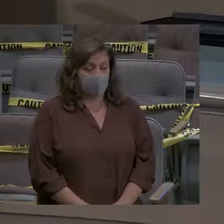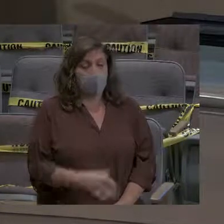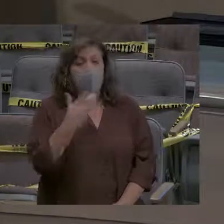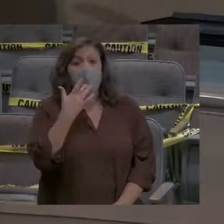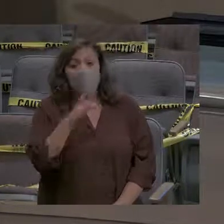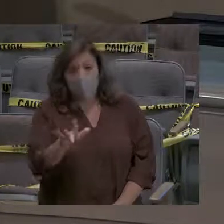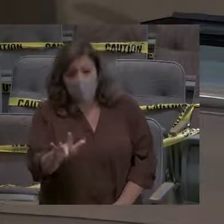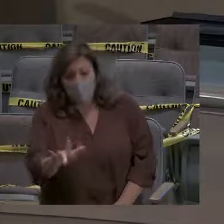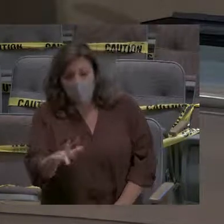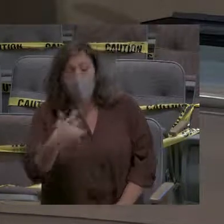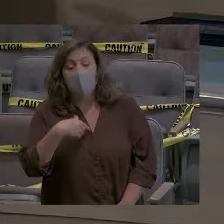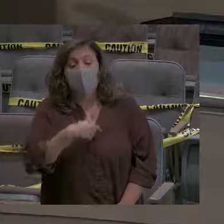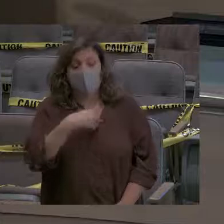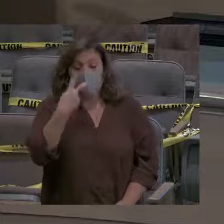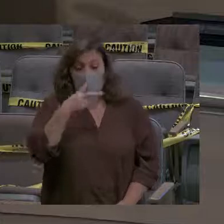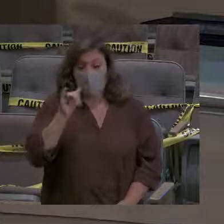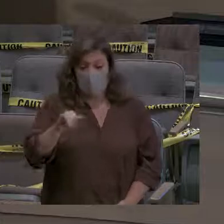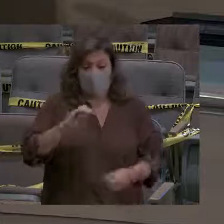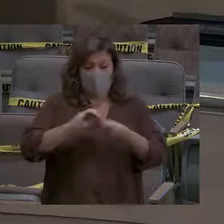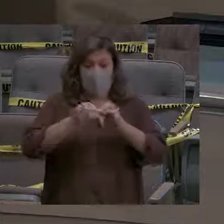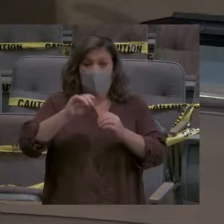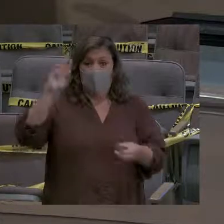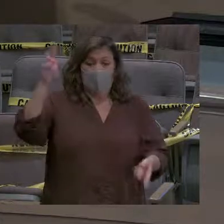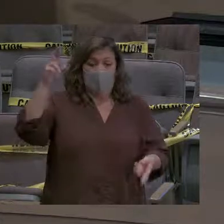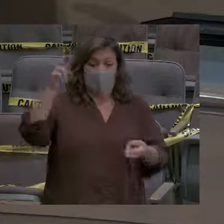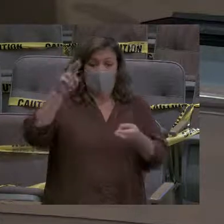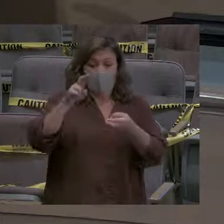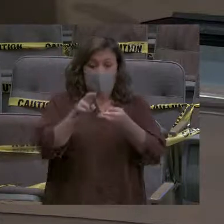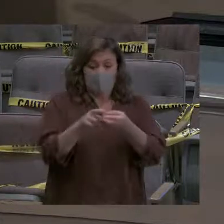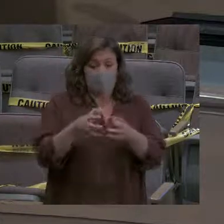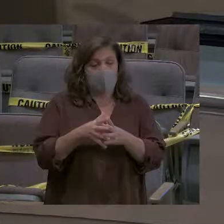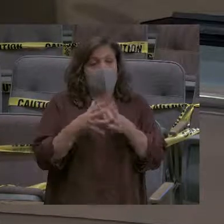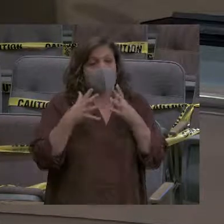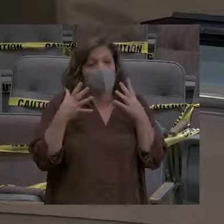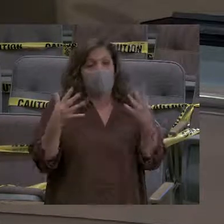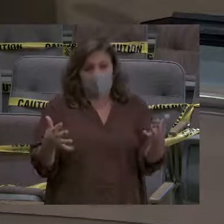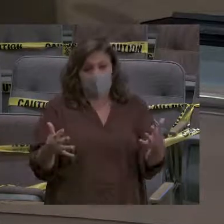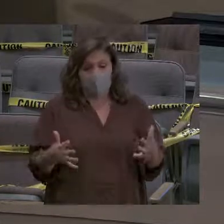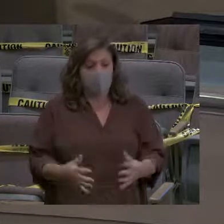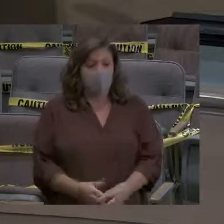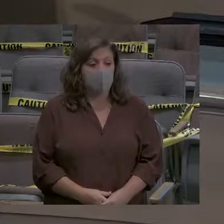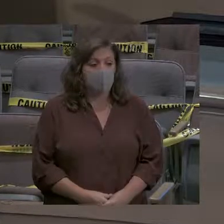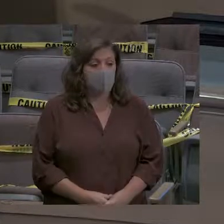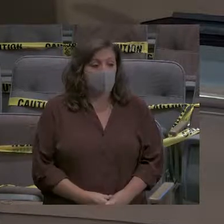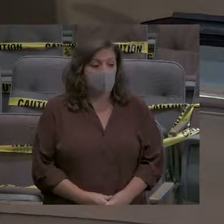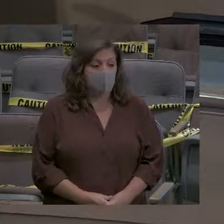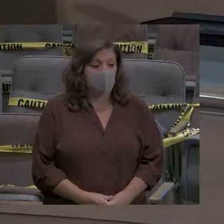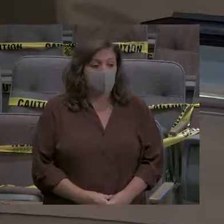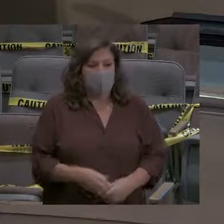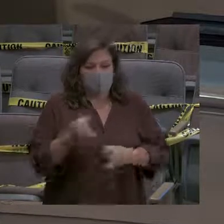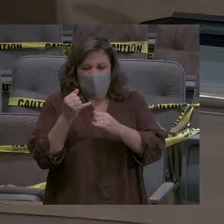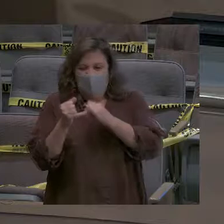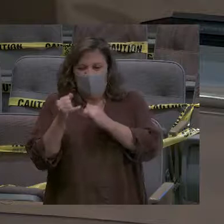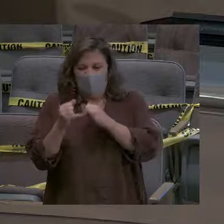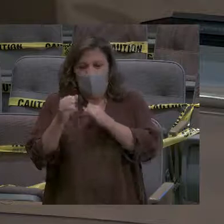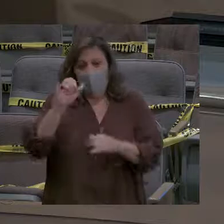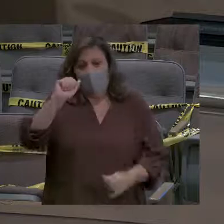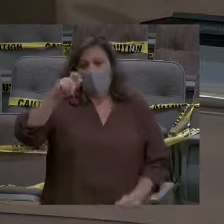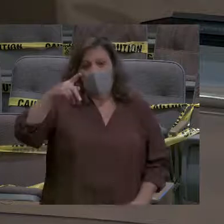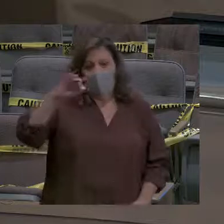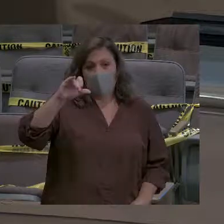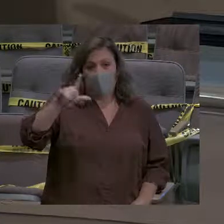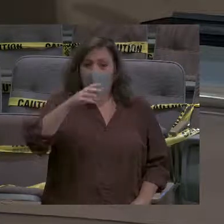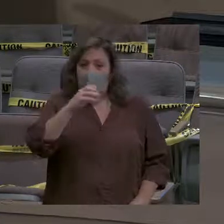Fortunately, we really saw those numbers decline significantly in the latter part of April and throughout the month